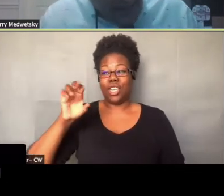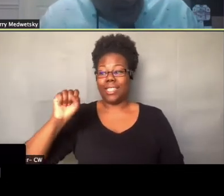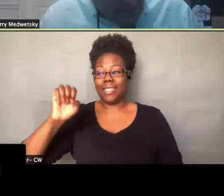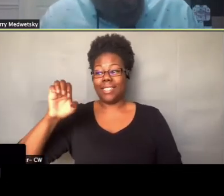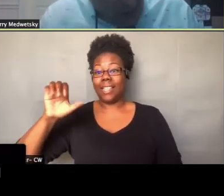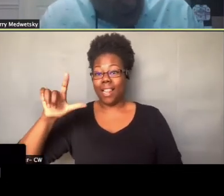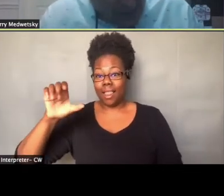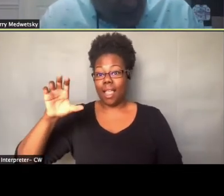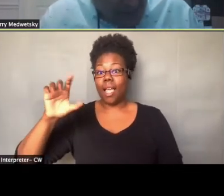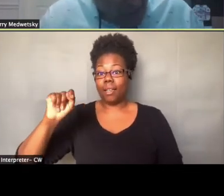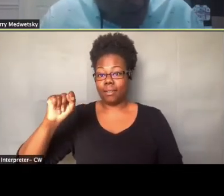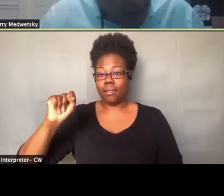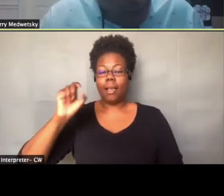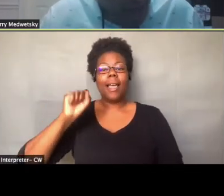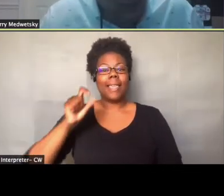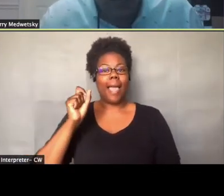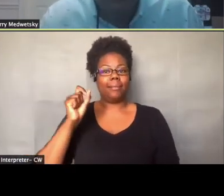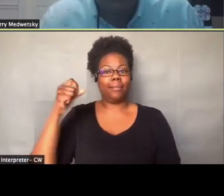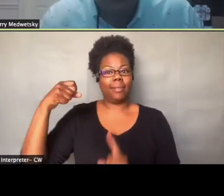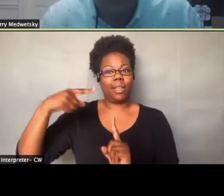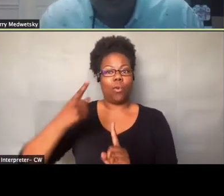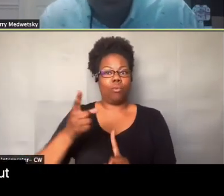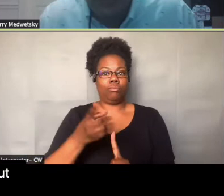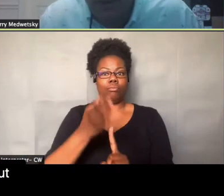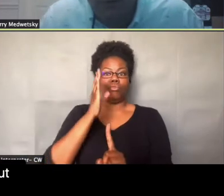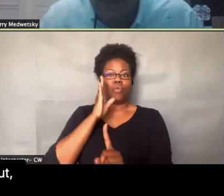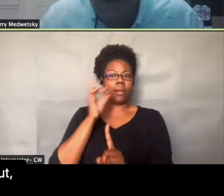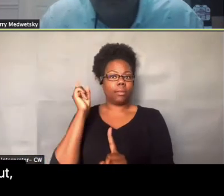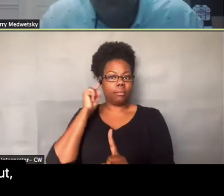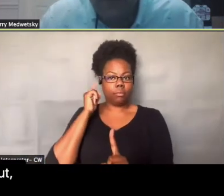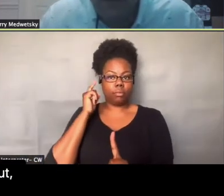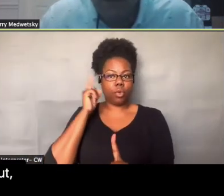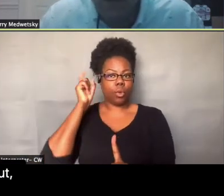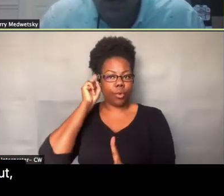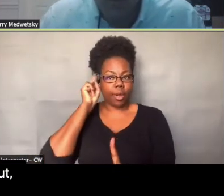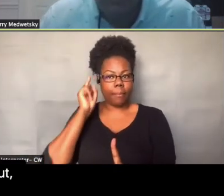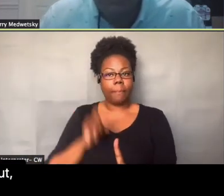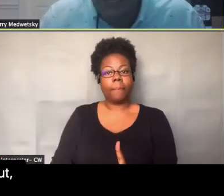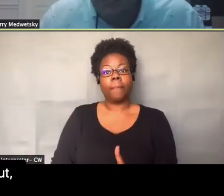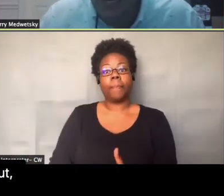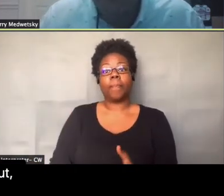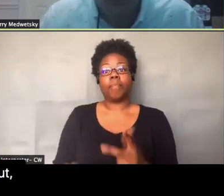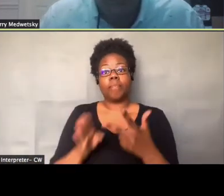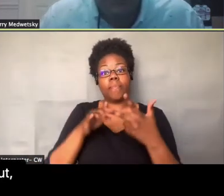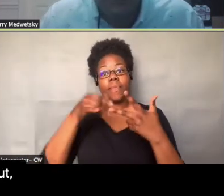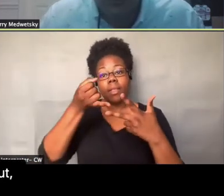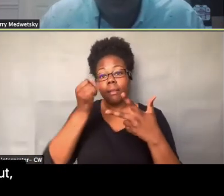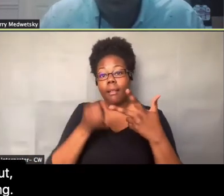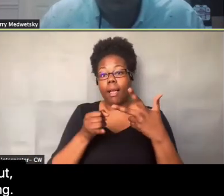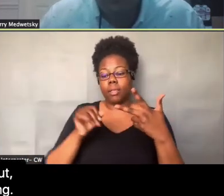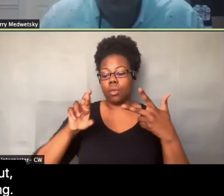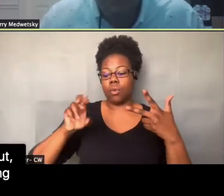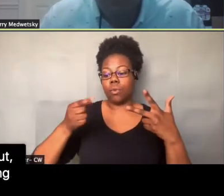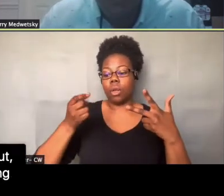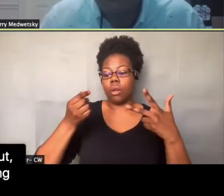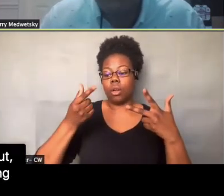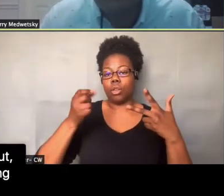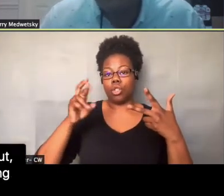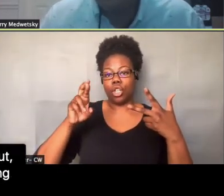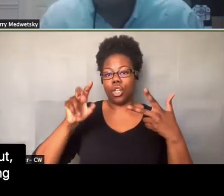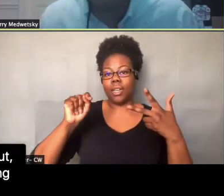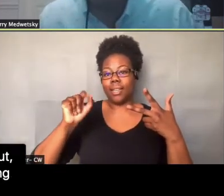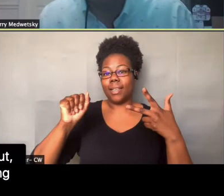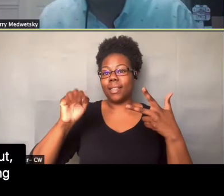The last of the Roger system I wanted to briefly talk about is the Roger table mic, which is dedicated for working situations when one